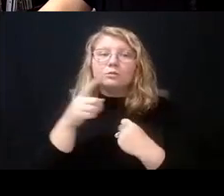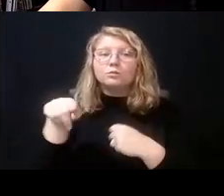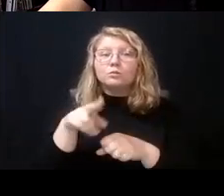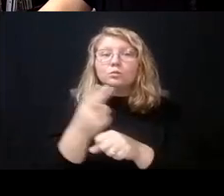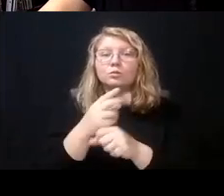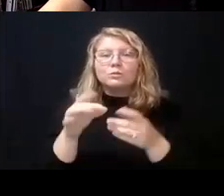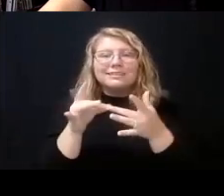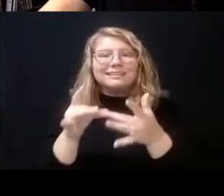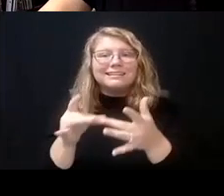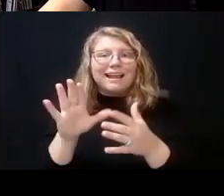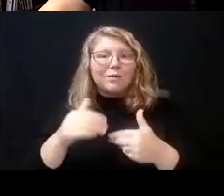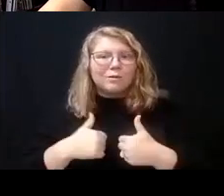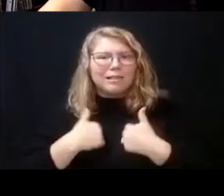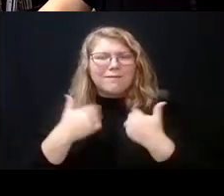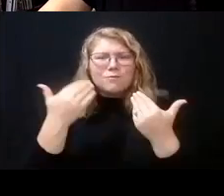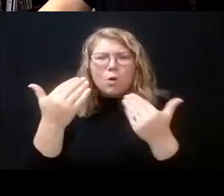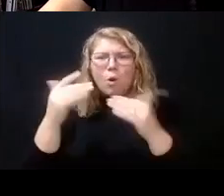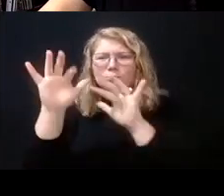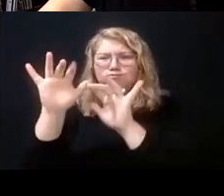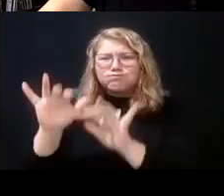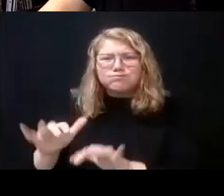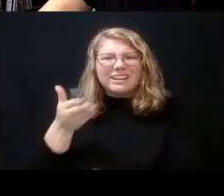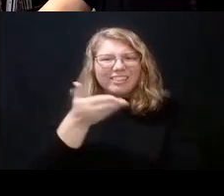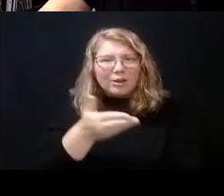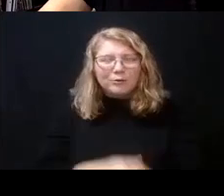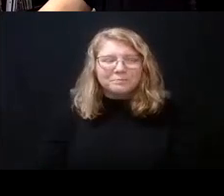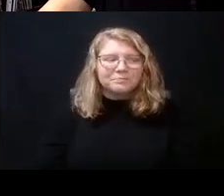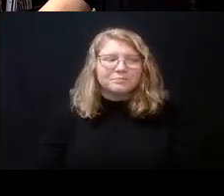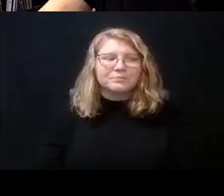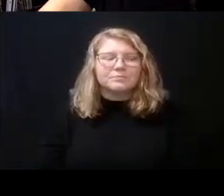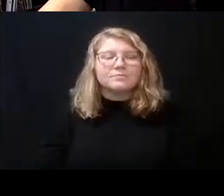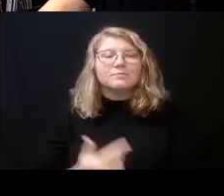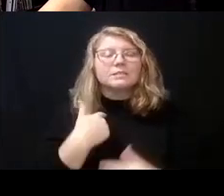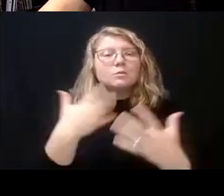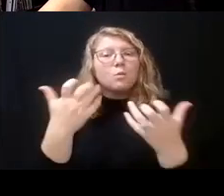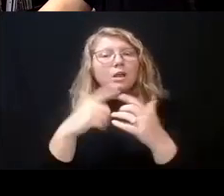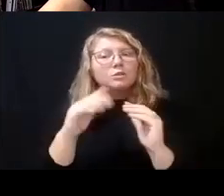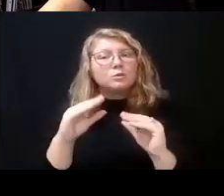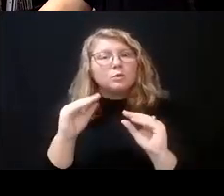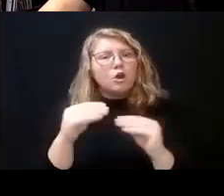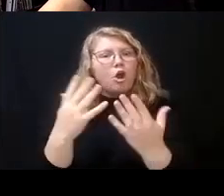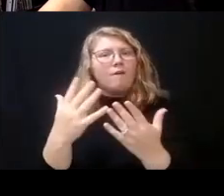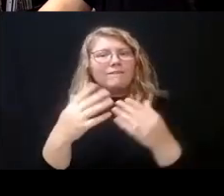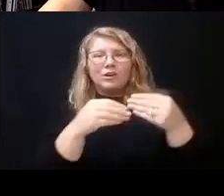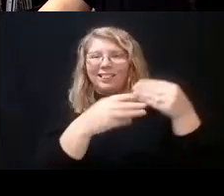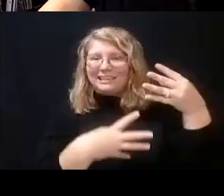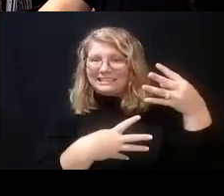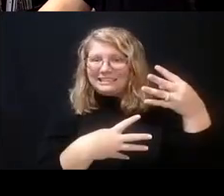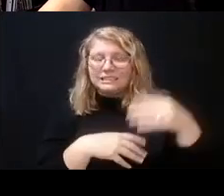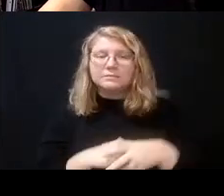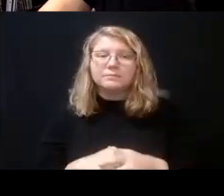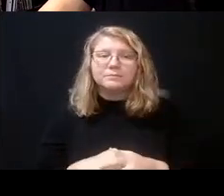start adding there. And I wanted to offer this list